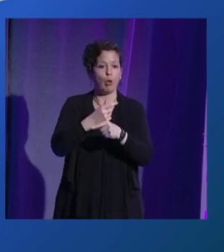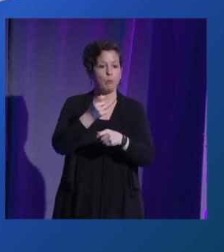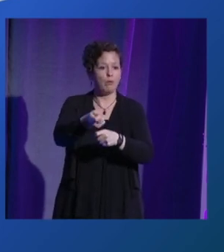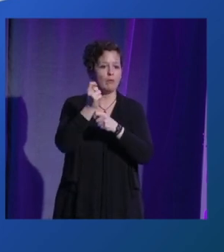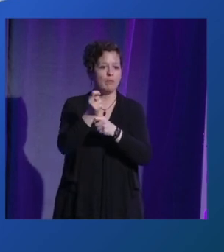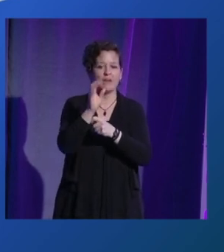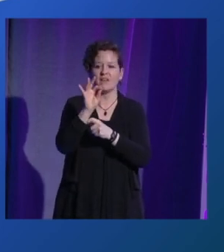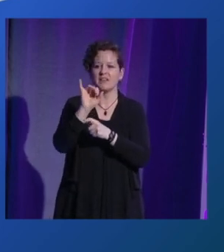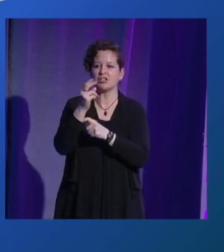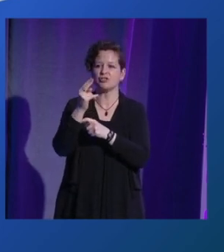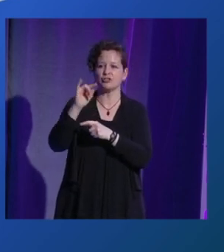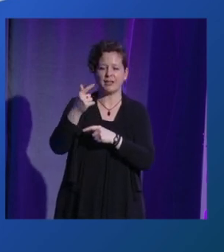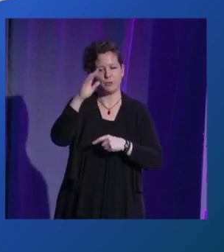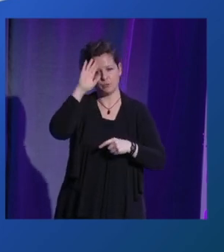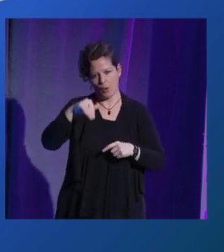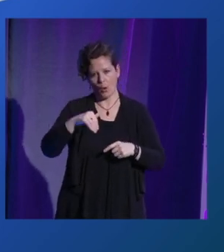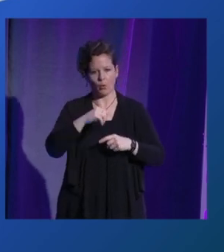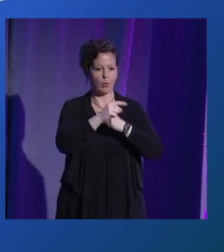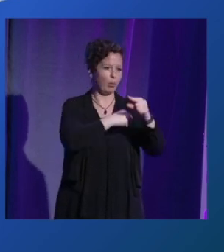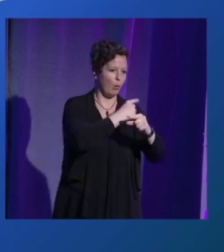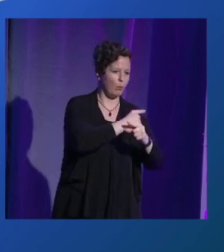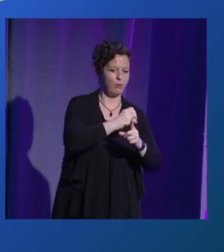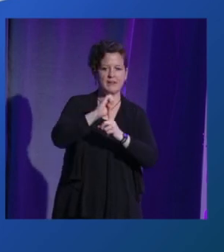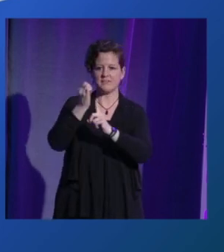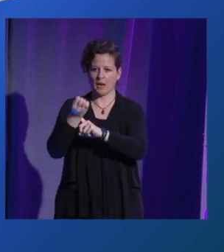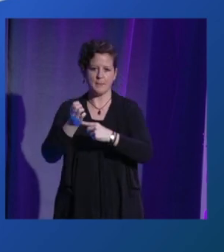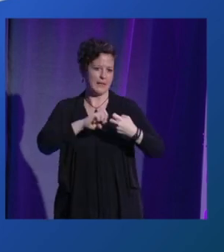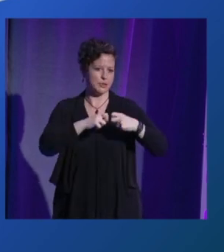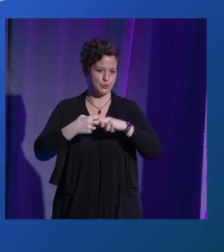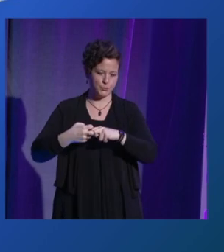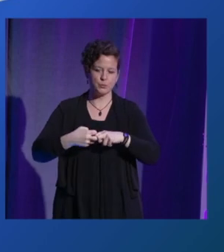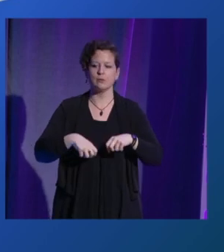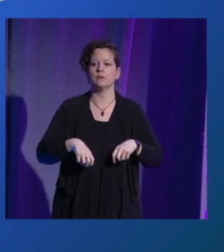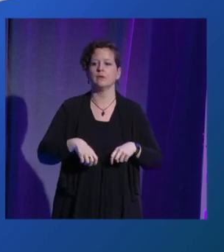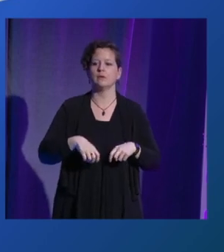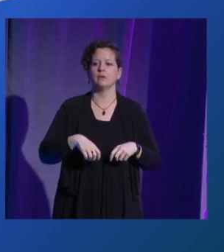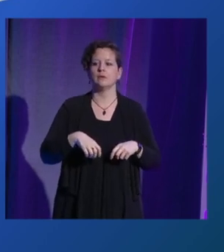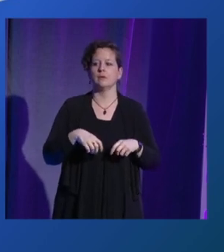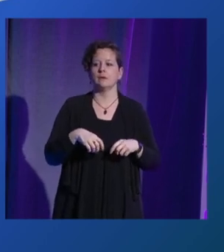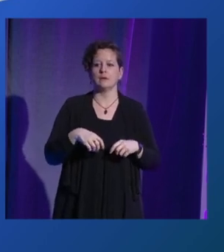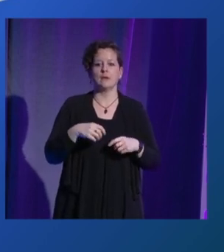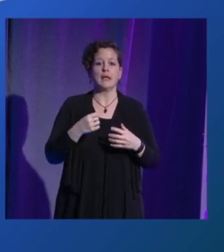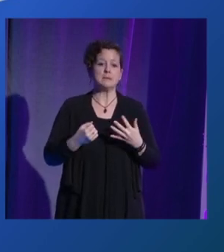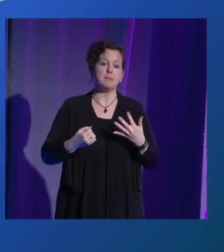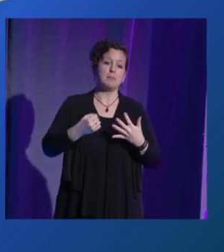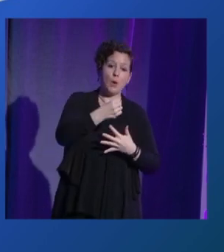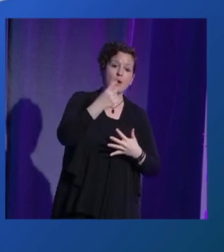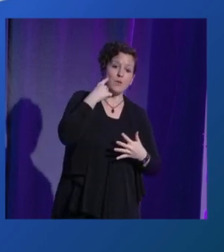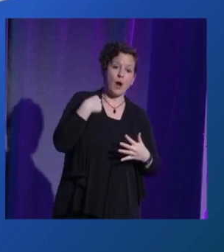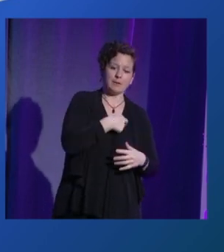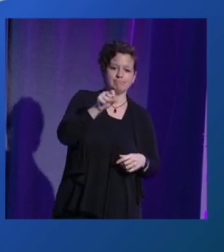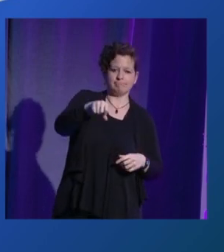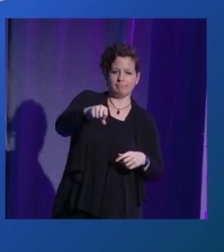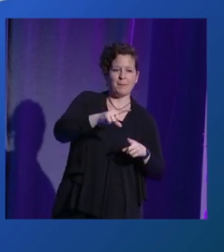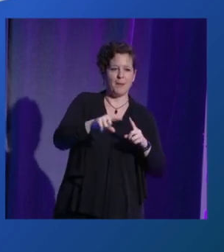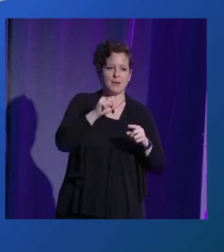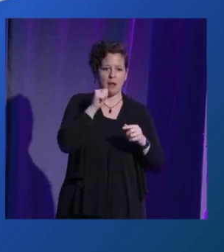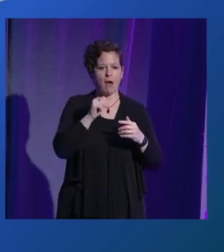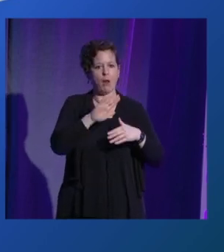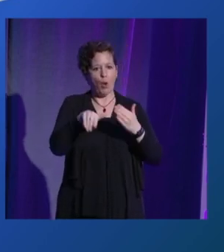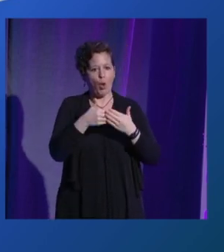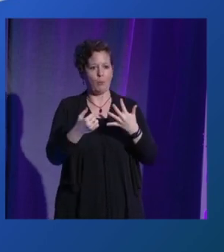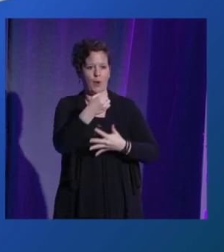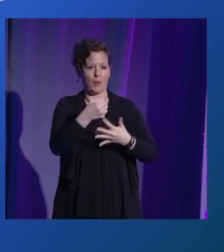an environmental issue it's an economic issue um and it's a priority for us but not all priorities are created the same and it's one that we've historically had had